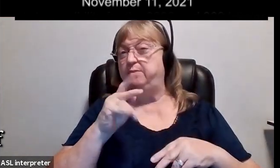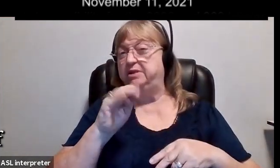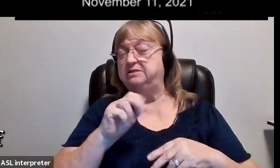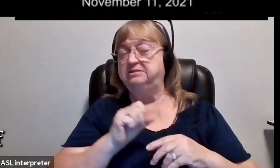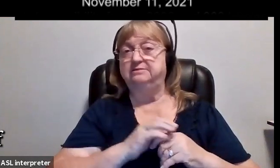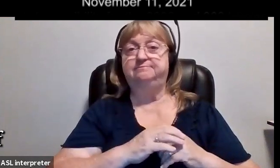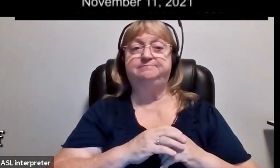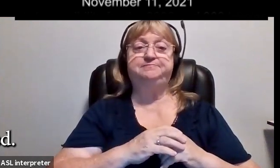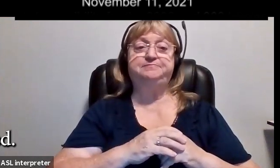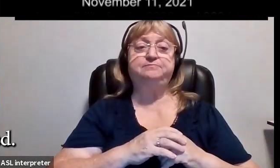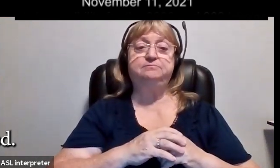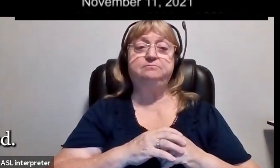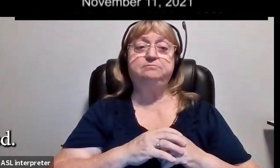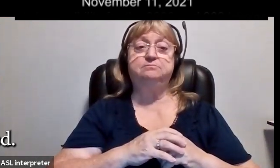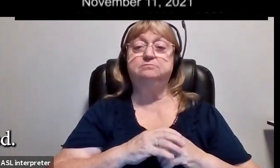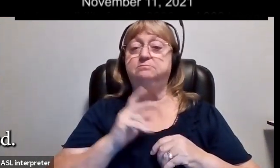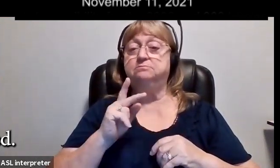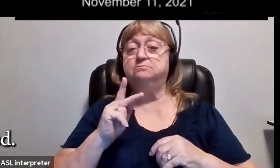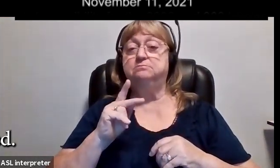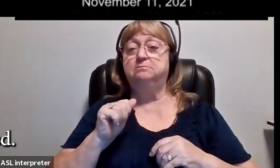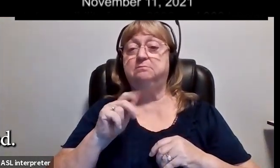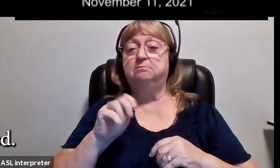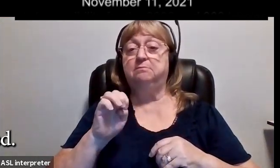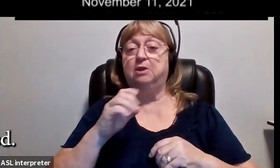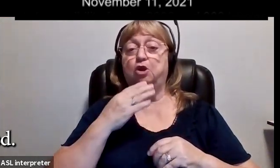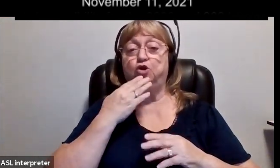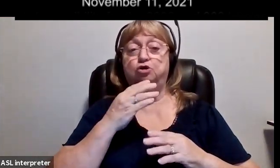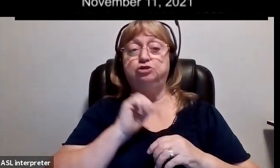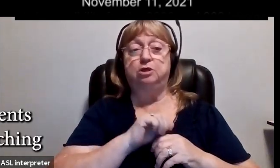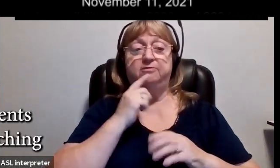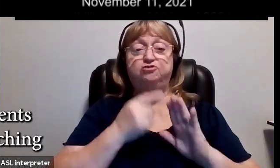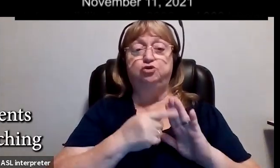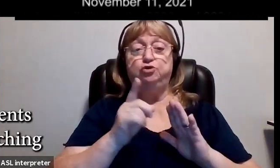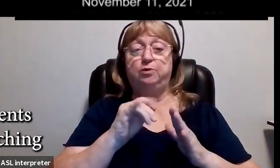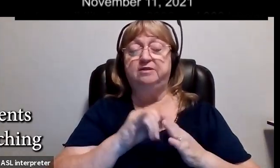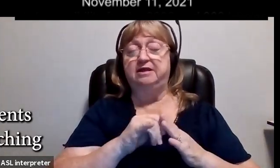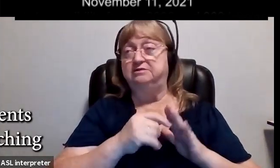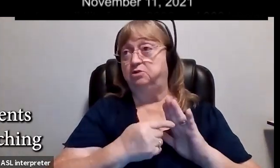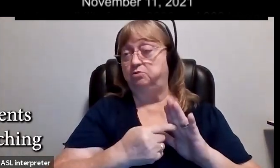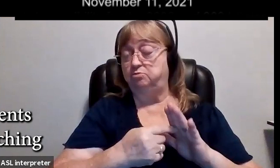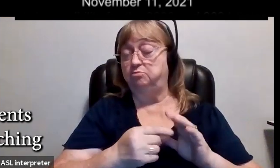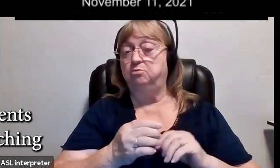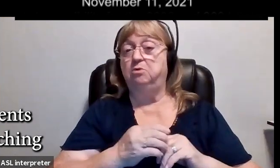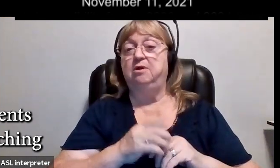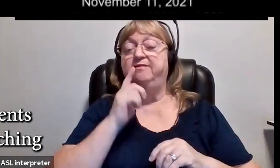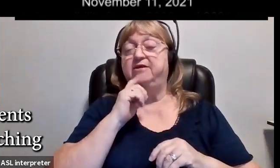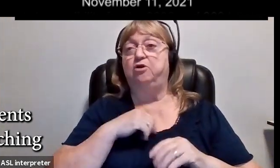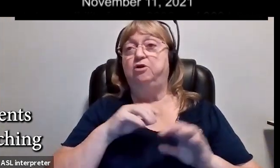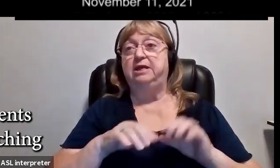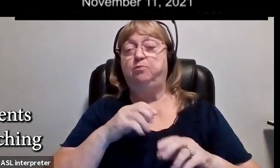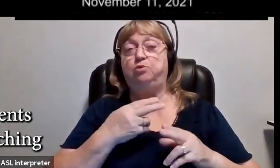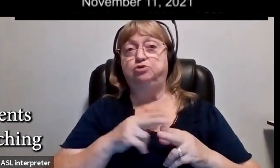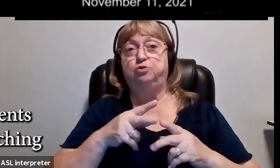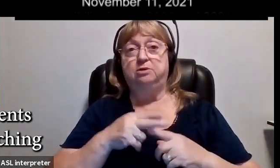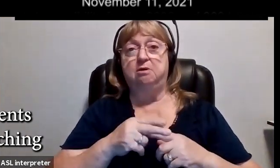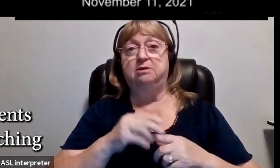And Kate has done a good job of showing you where that's located. There are keyboard shortcut documents in Microsoft